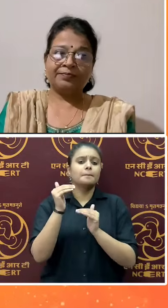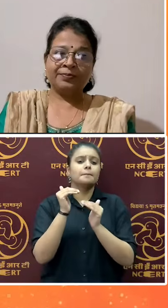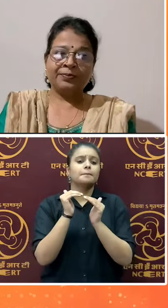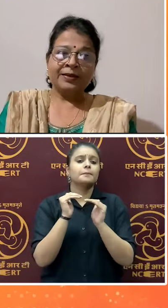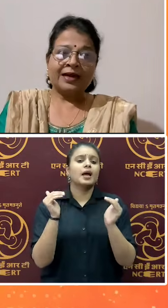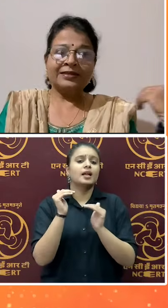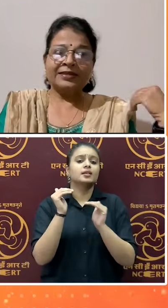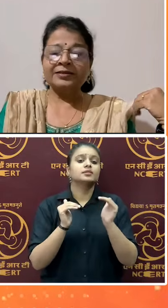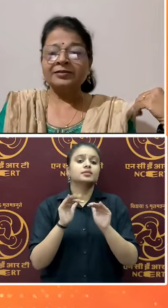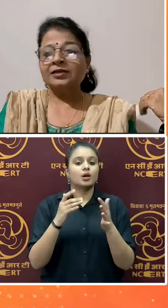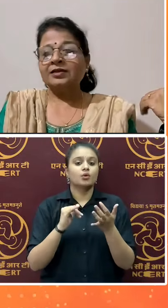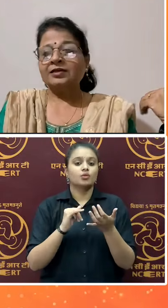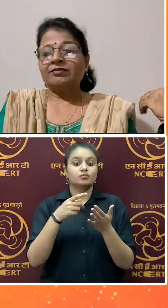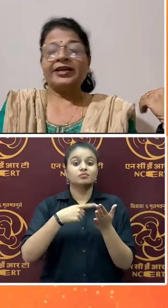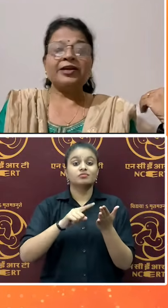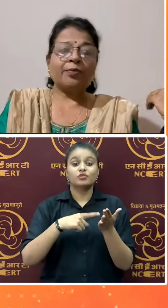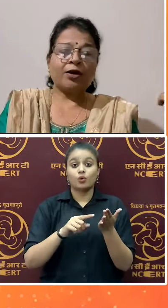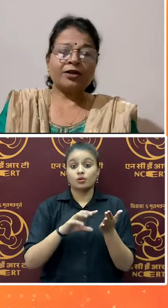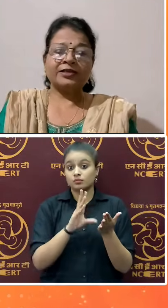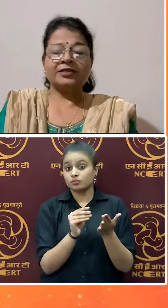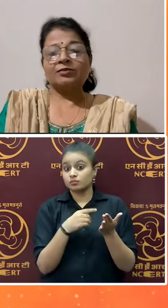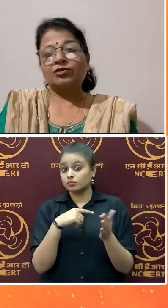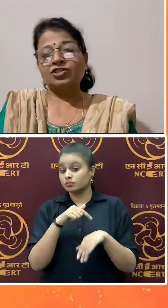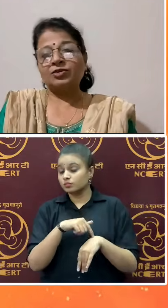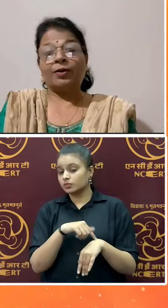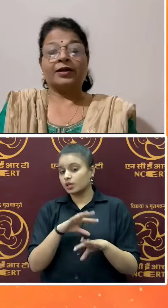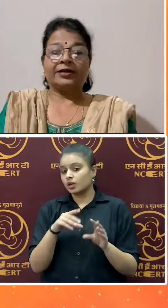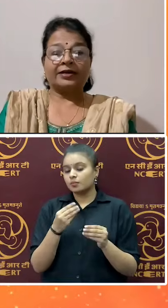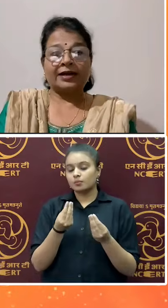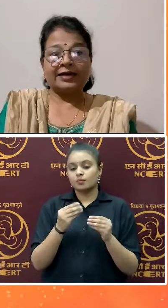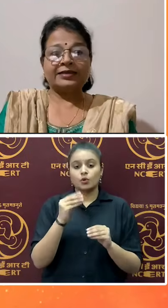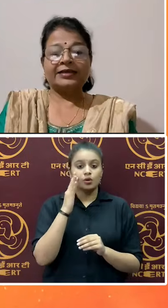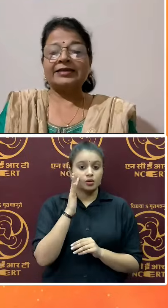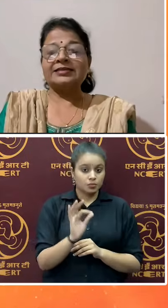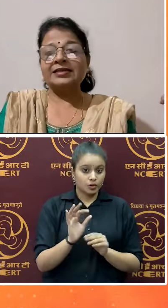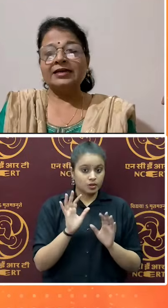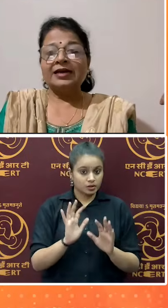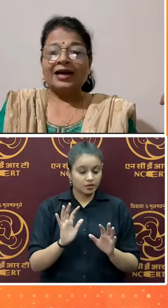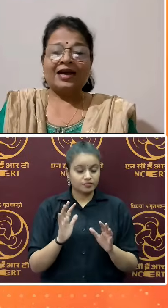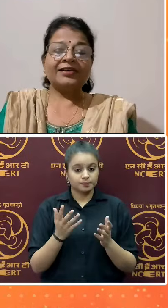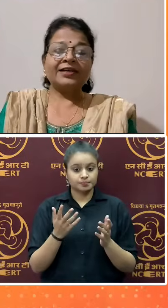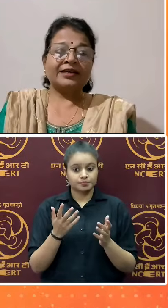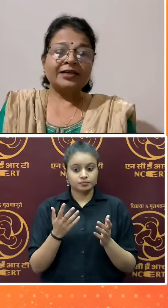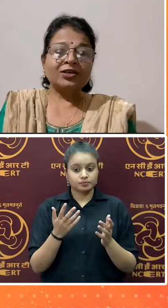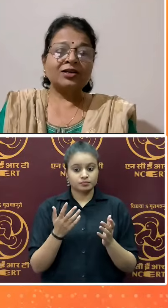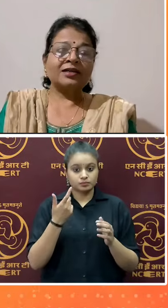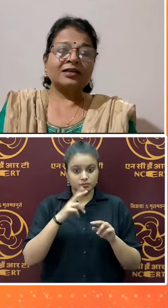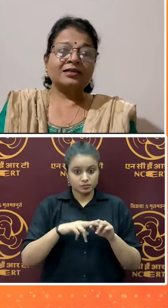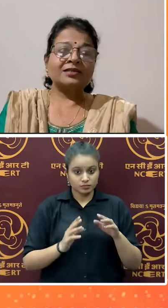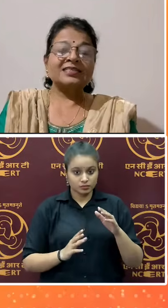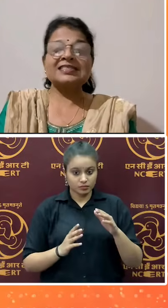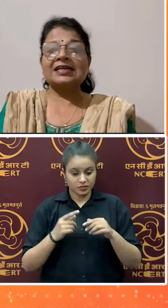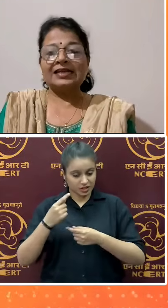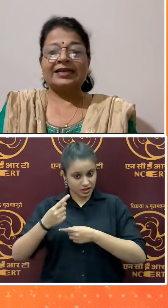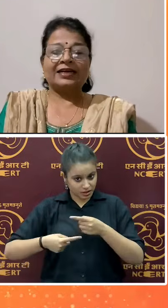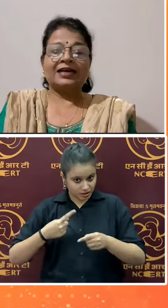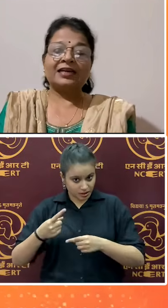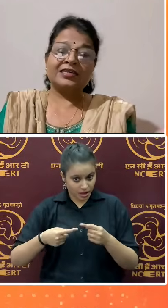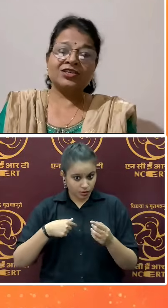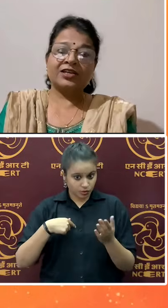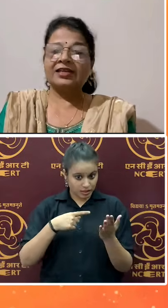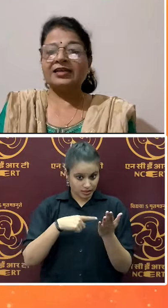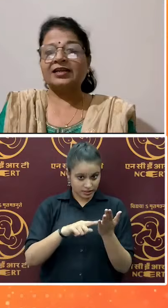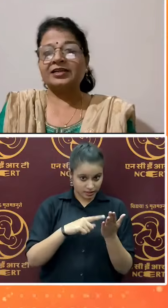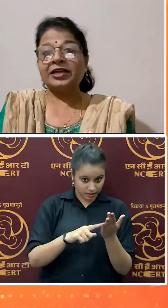time. And then very important, most important rather, is having a regular screening,